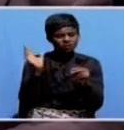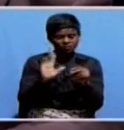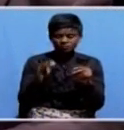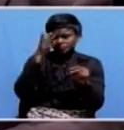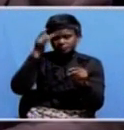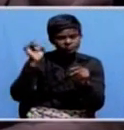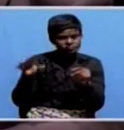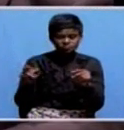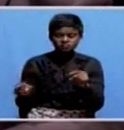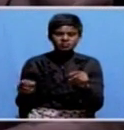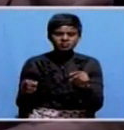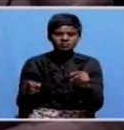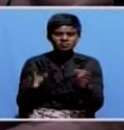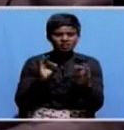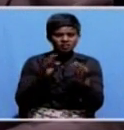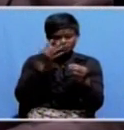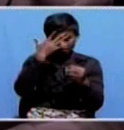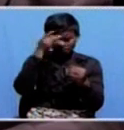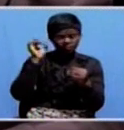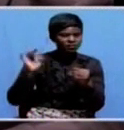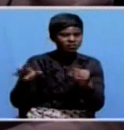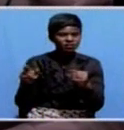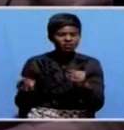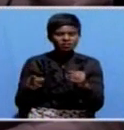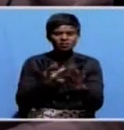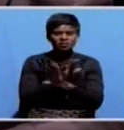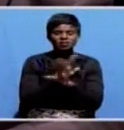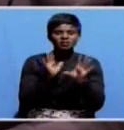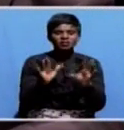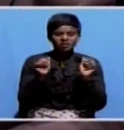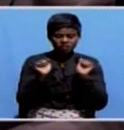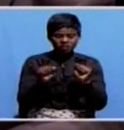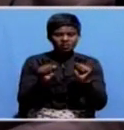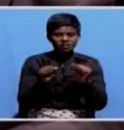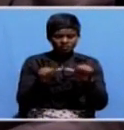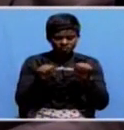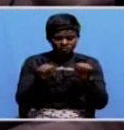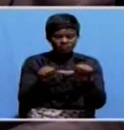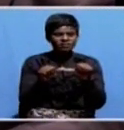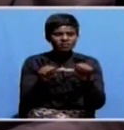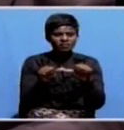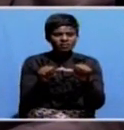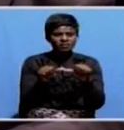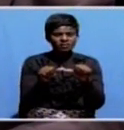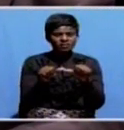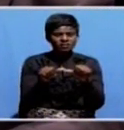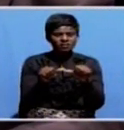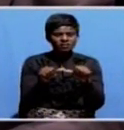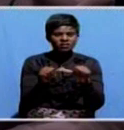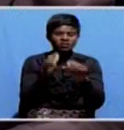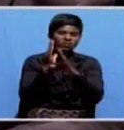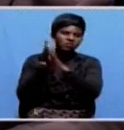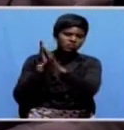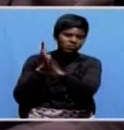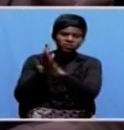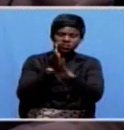them. If he had abandoned them, Zambians would still be queuing up for buses.